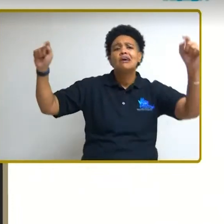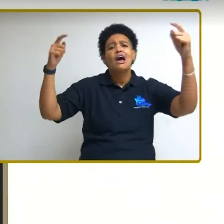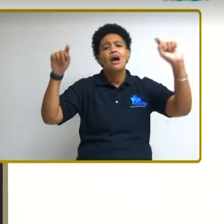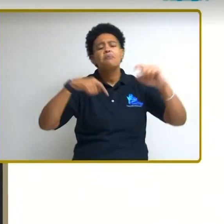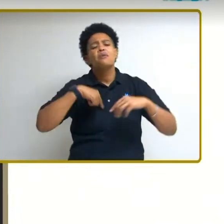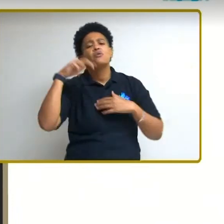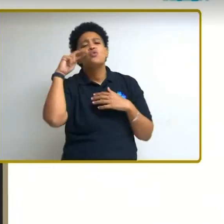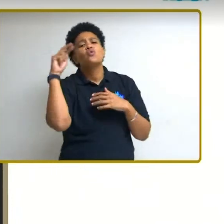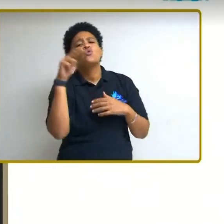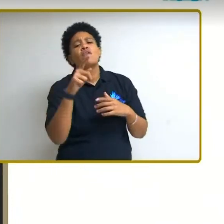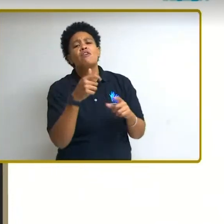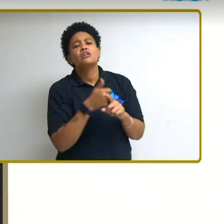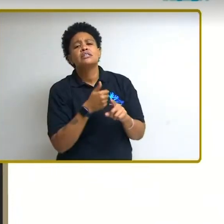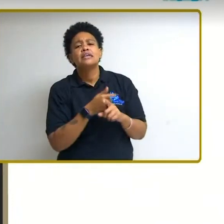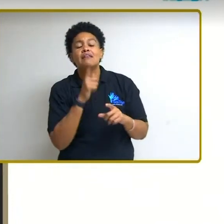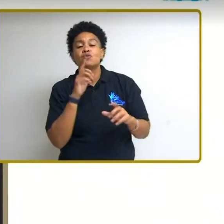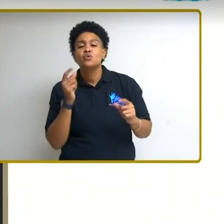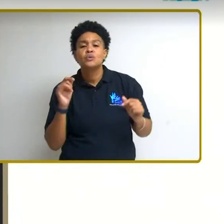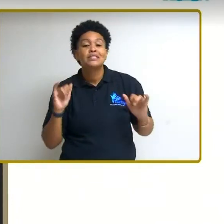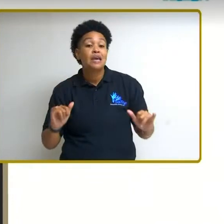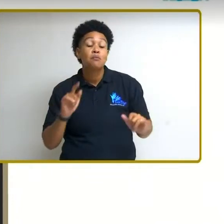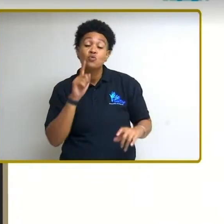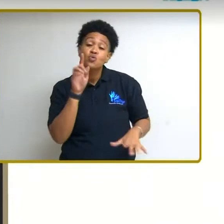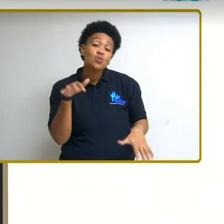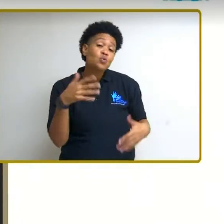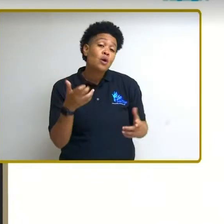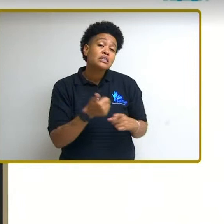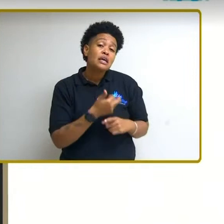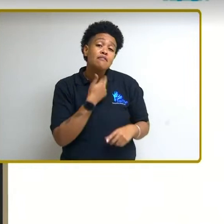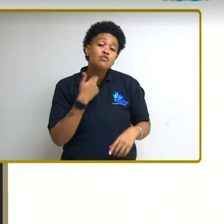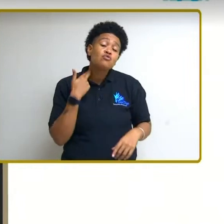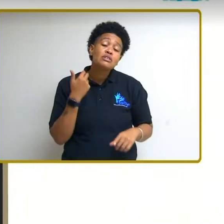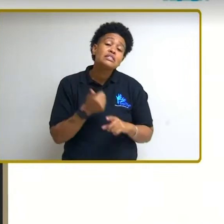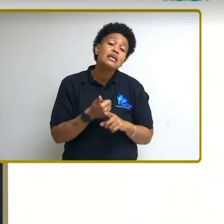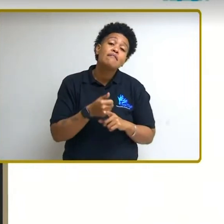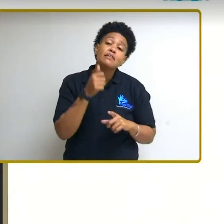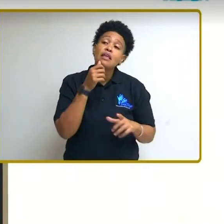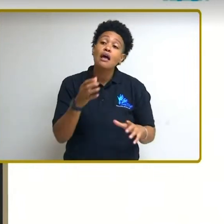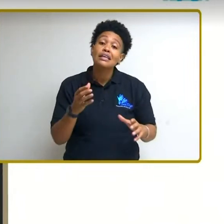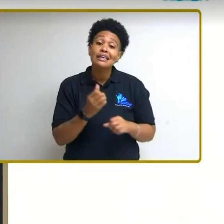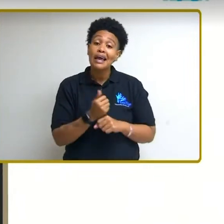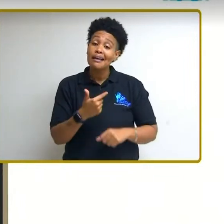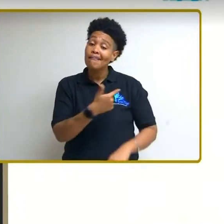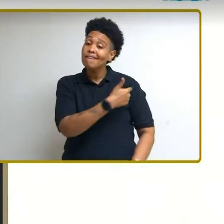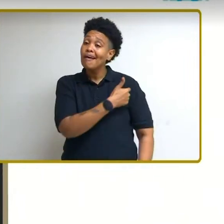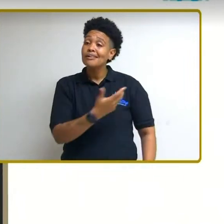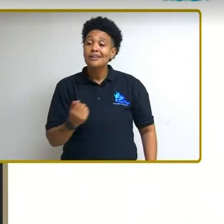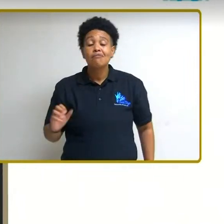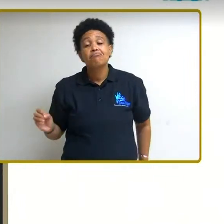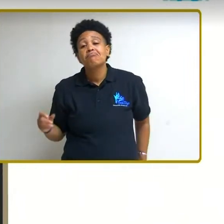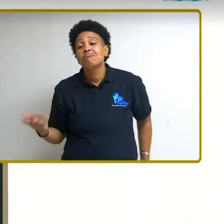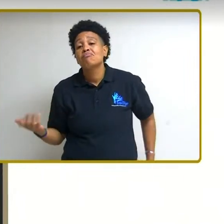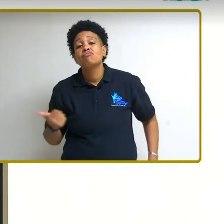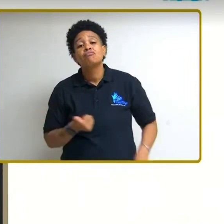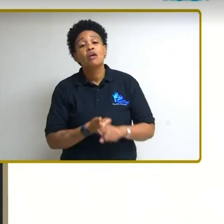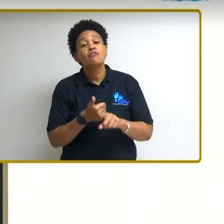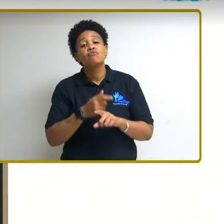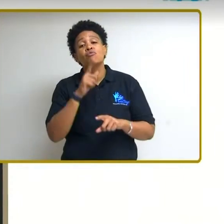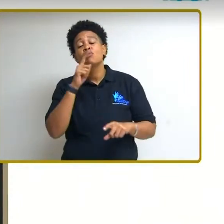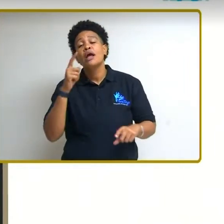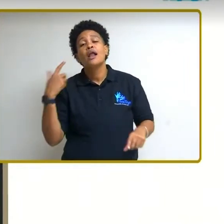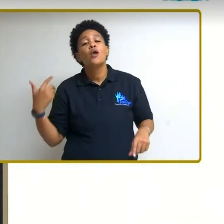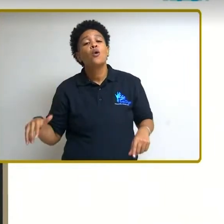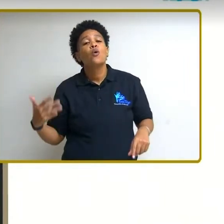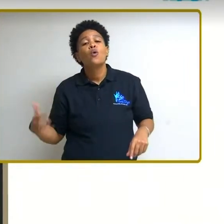looking forward to do the same. The truth is the risks of not taking the vaccination are far,